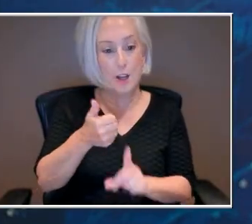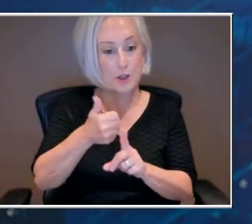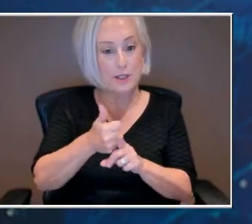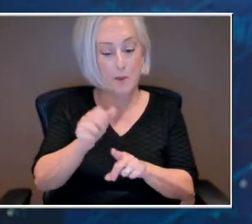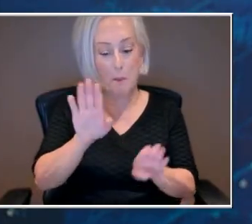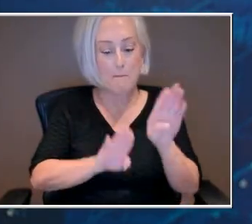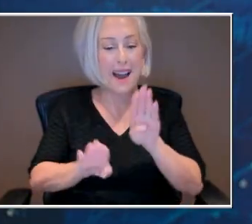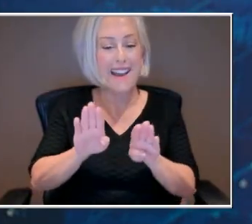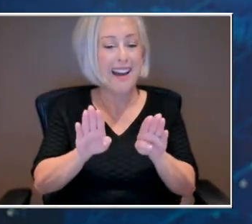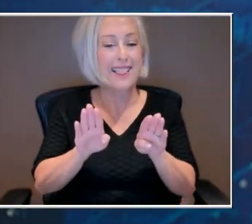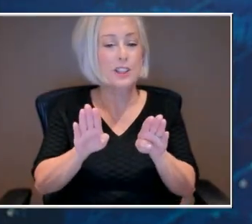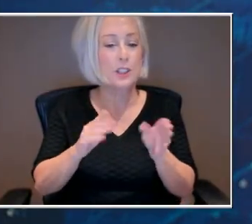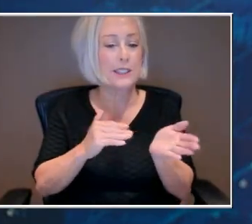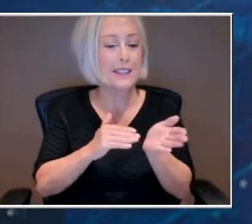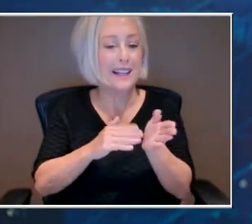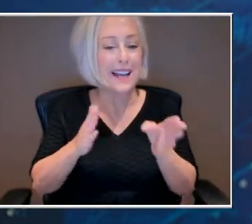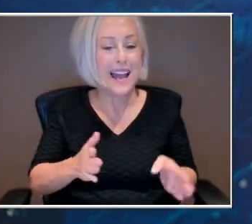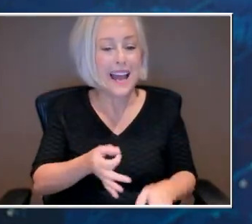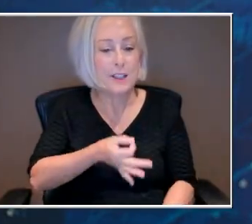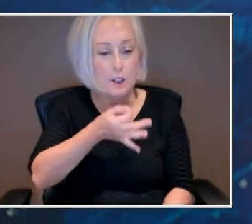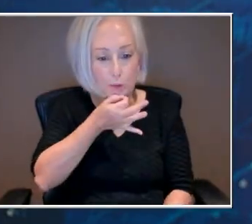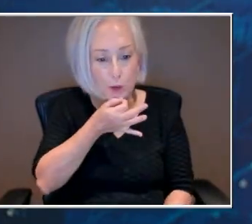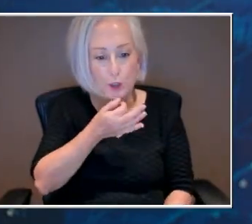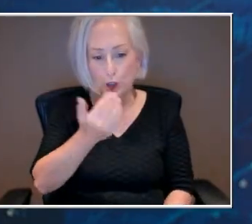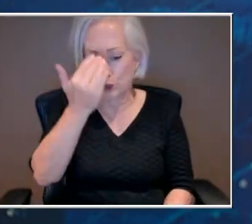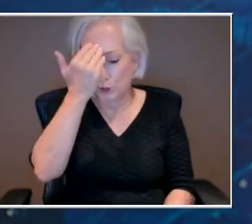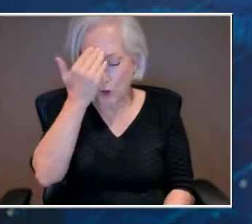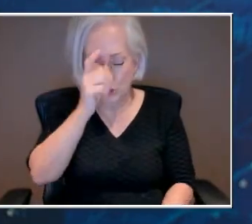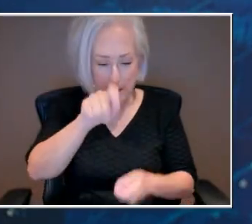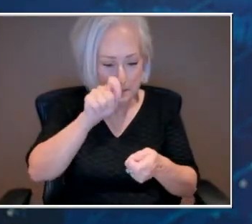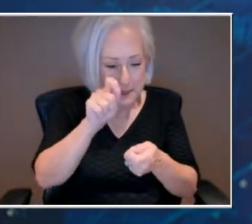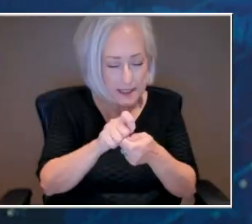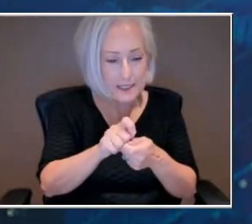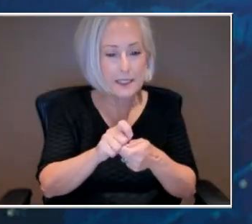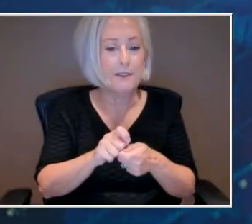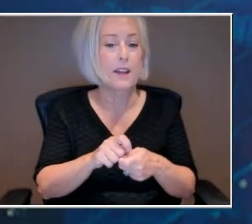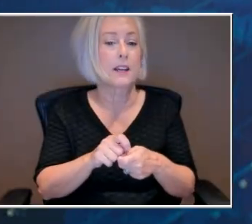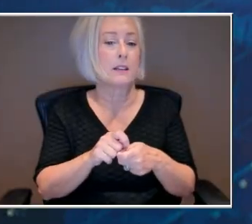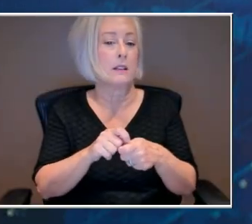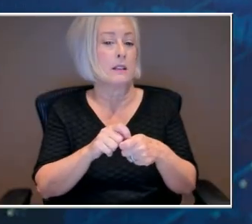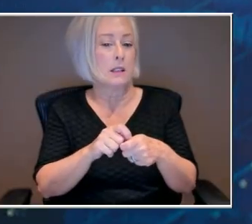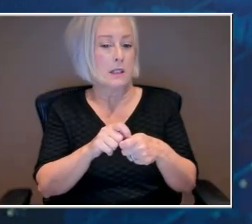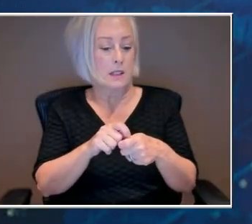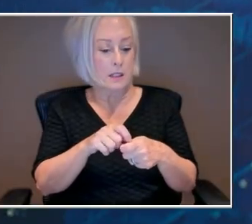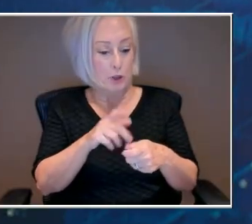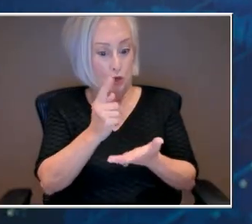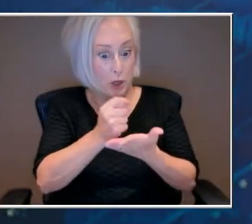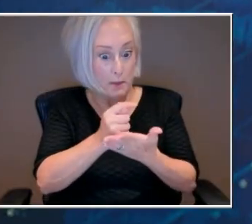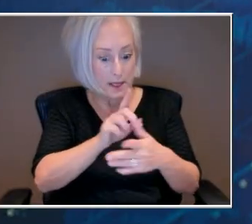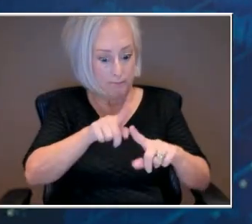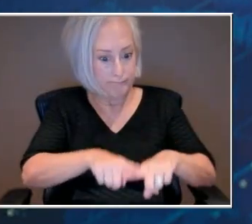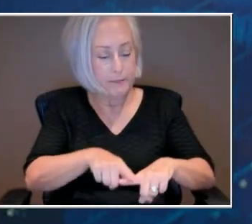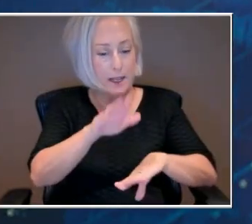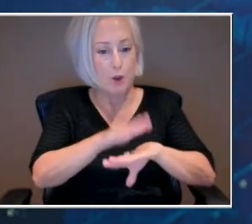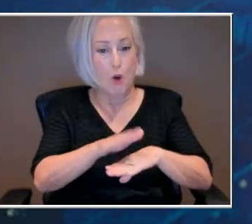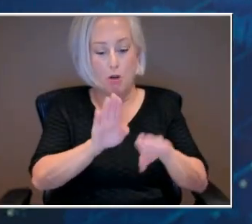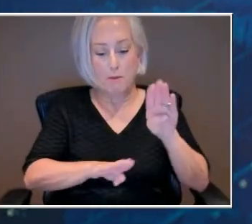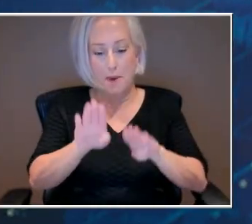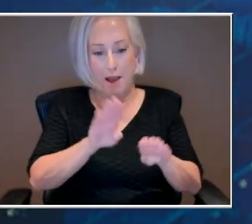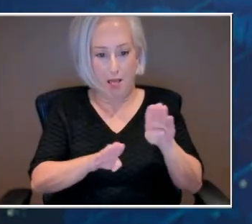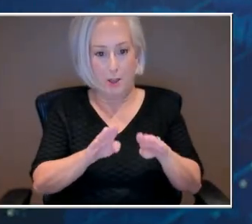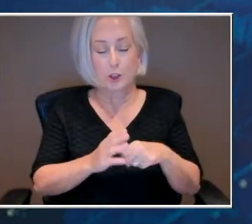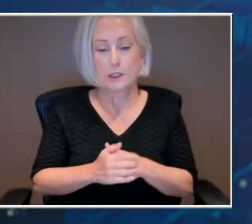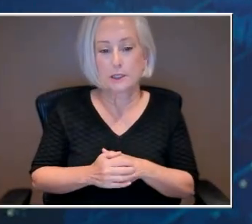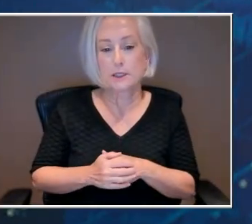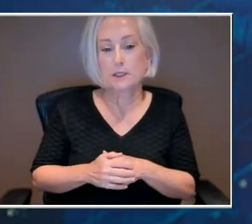best medicine for a particular biology, so medicine is really based on that biology. Surgeons are really anatomy experts, right? So we need to know